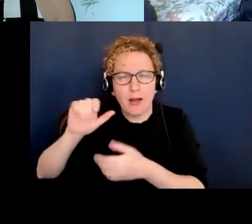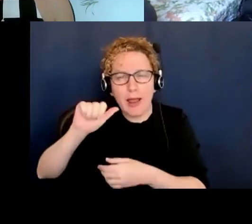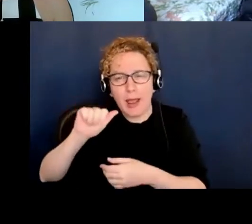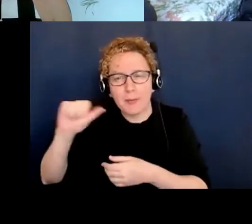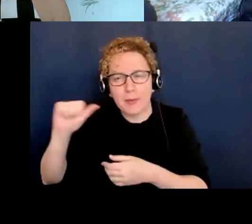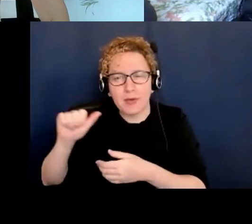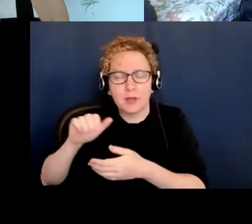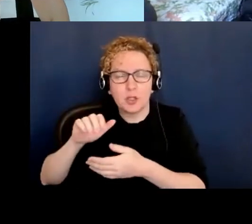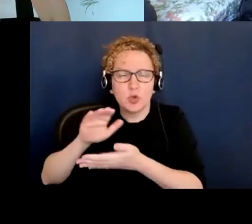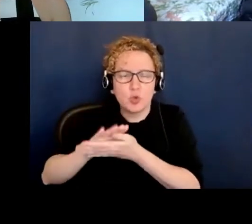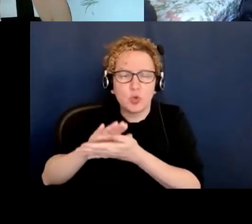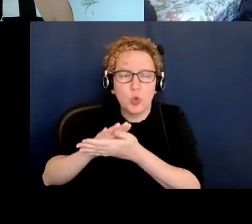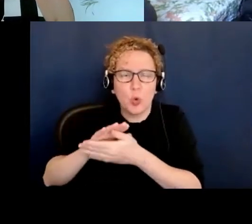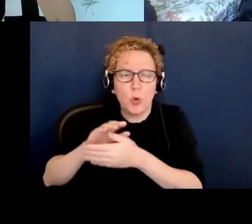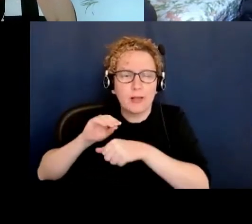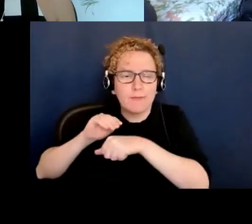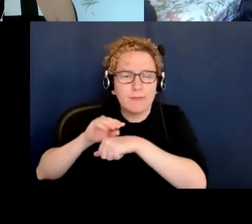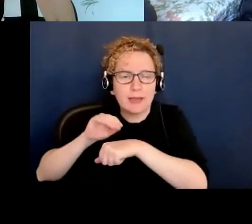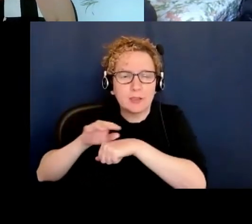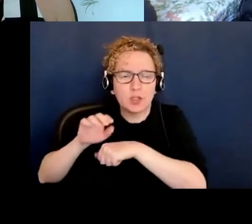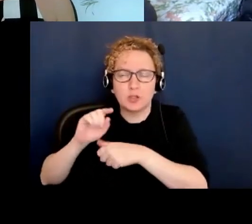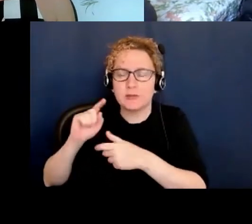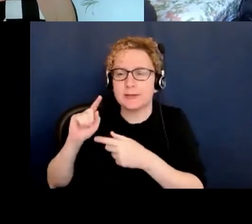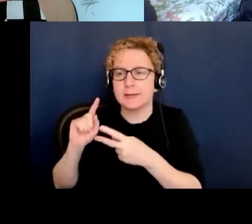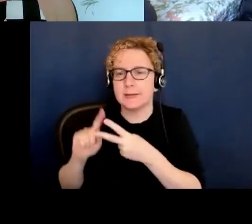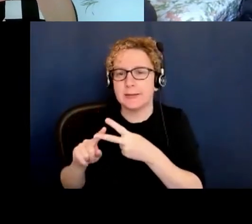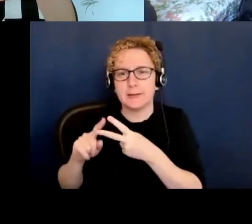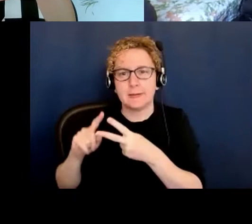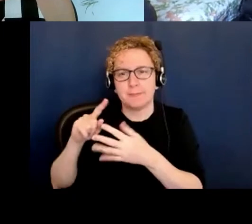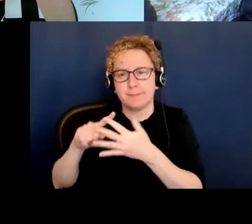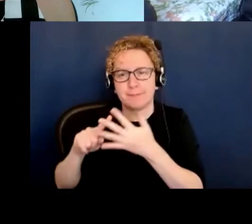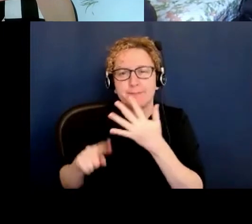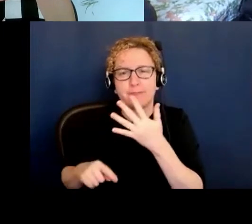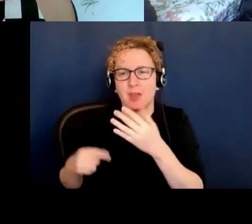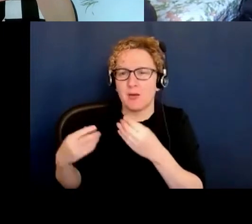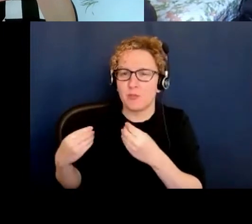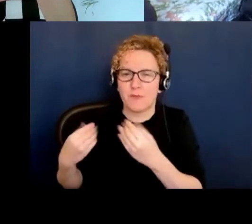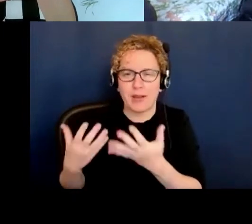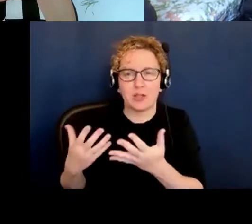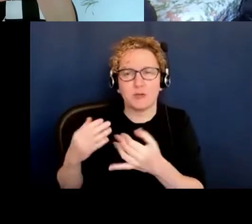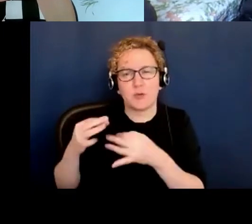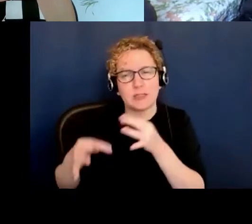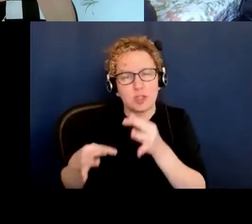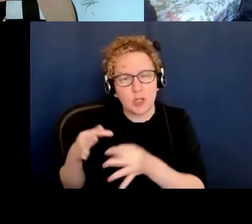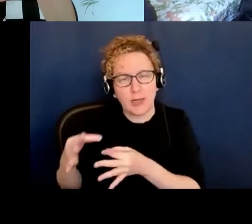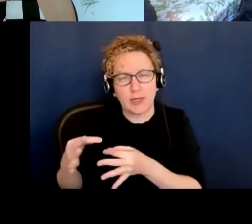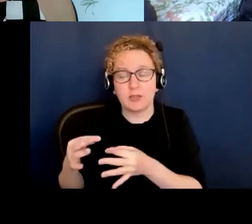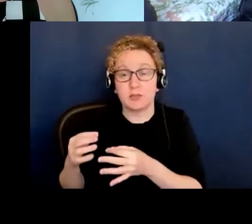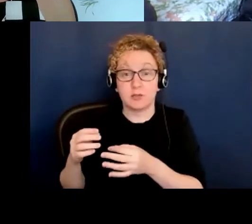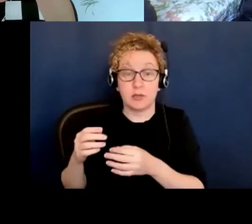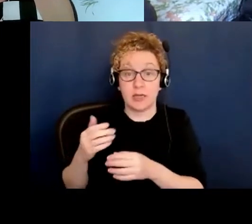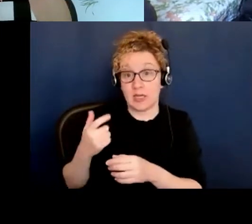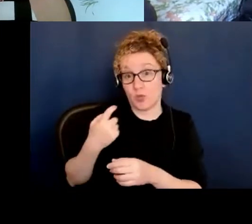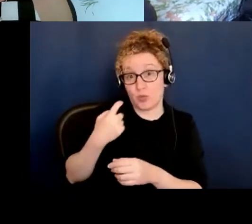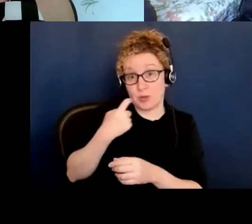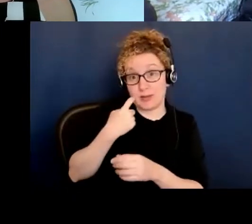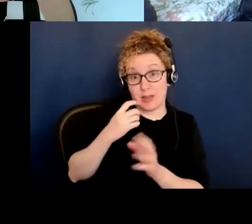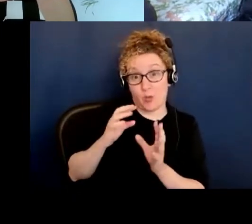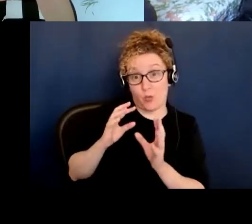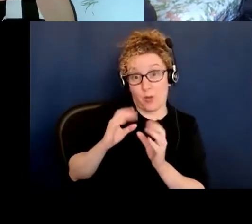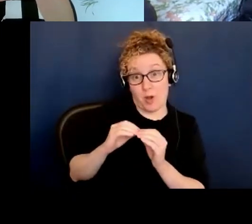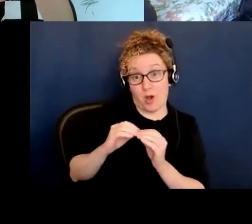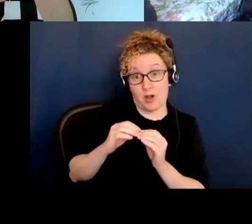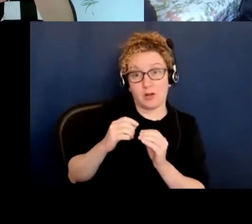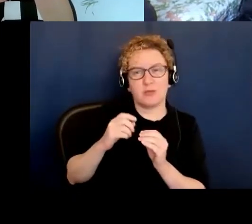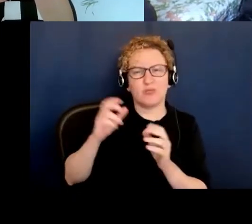administrators. It really kind of runs the gamut. And we heard from some of these professionals in the webinar just prior to this one,